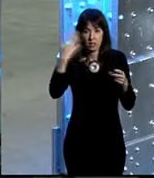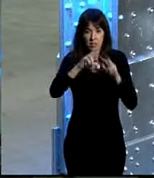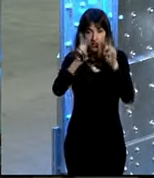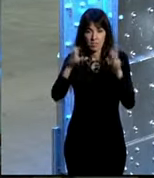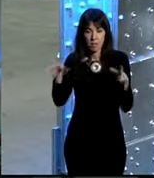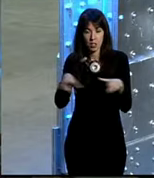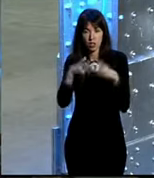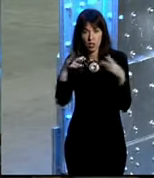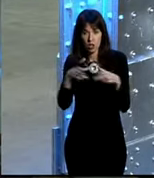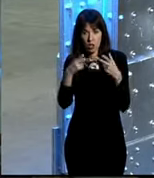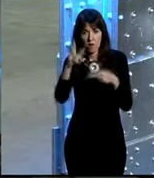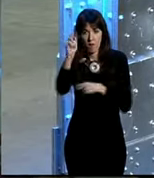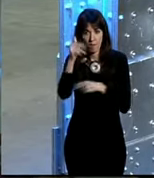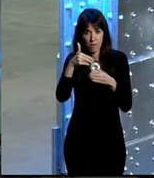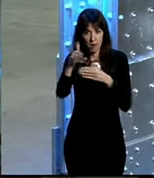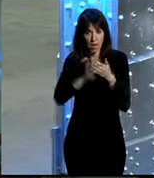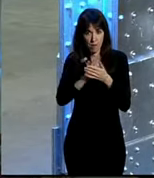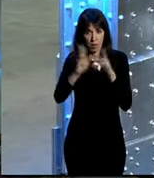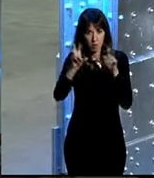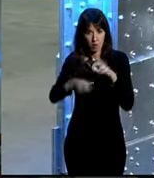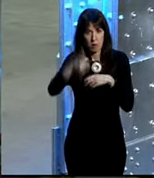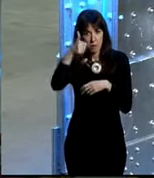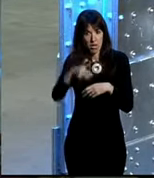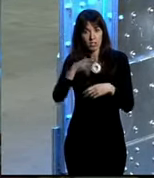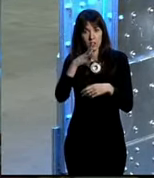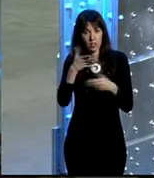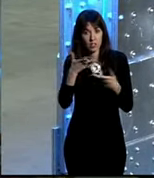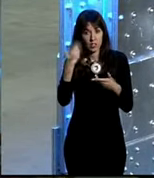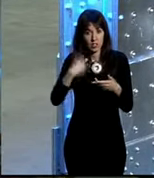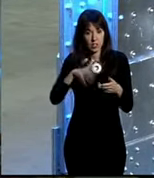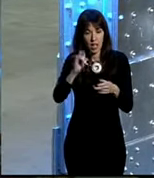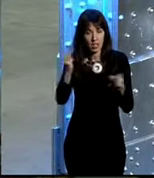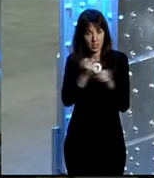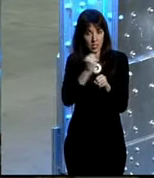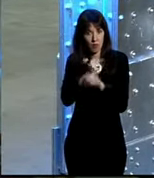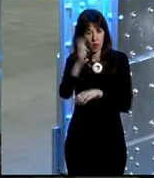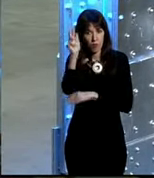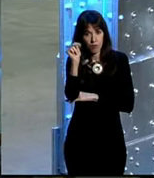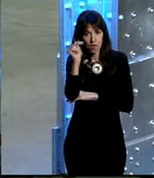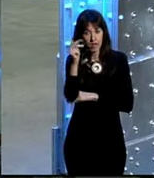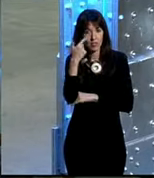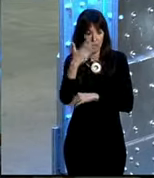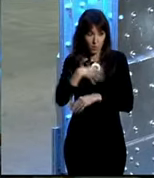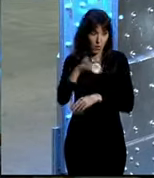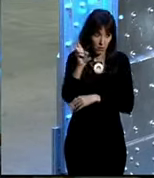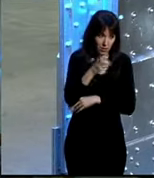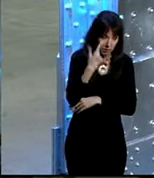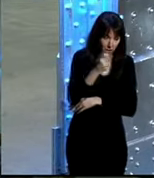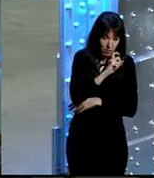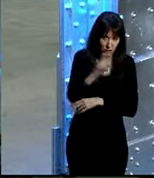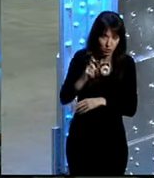Another thing is that, going back to the social issue, we're going to discuss this more in